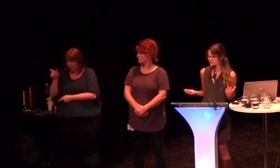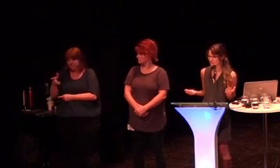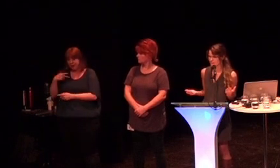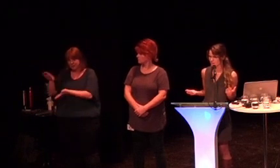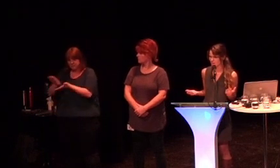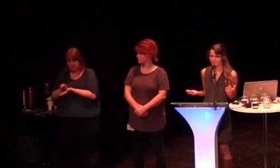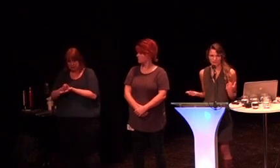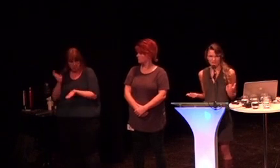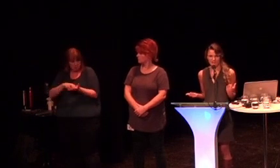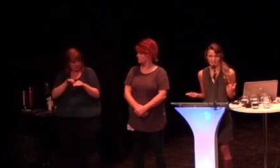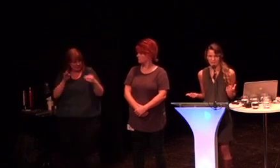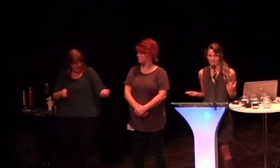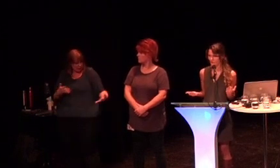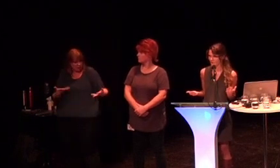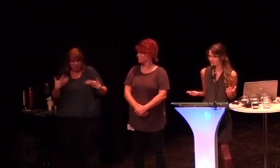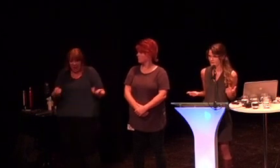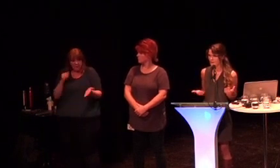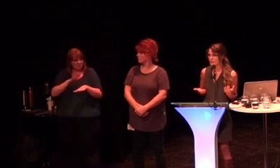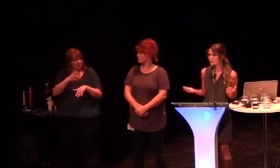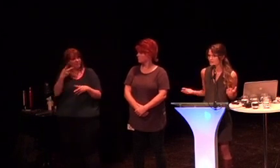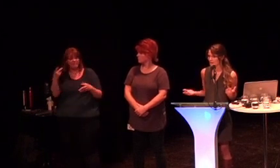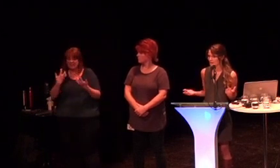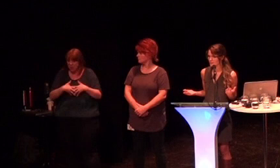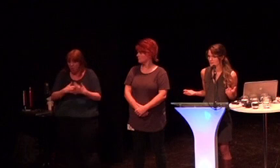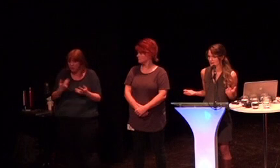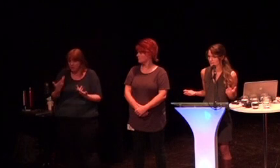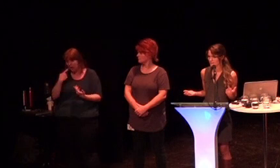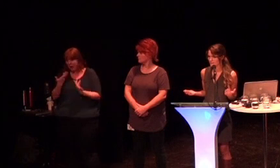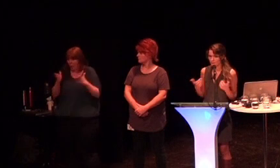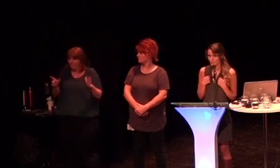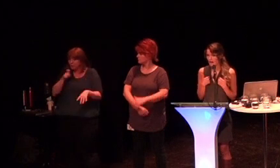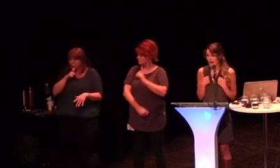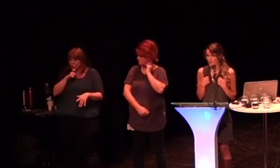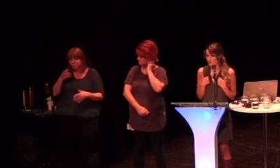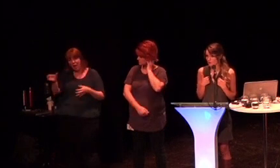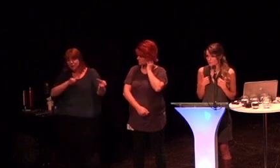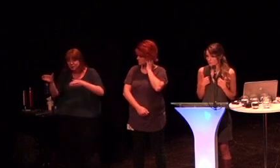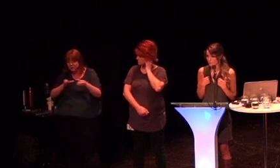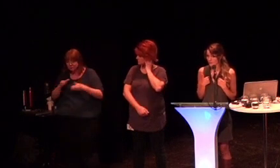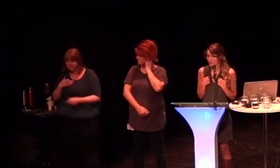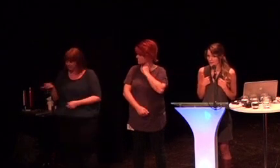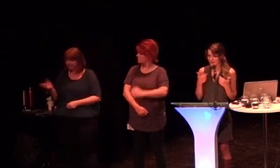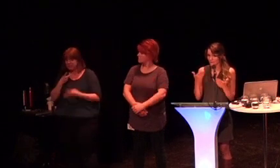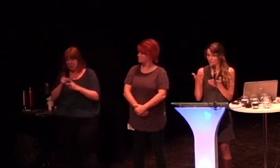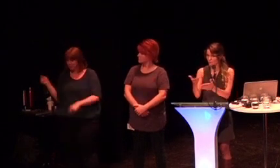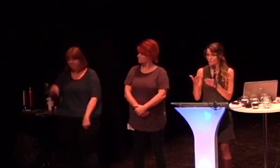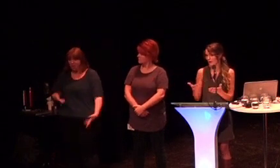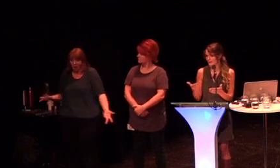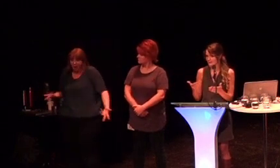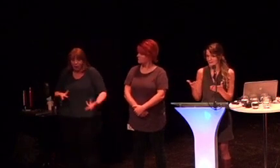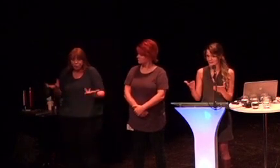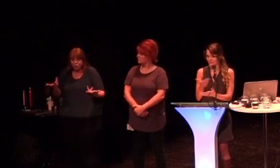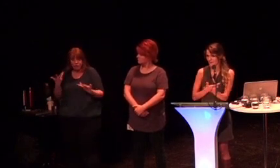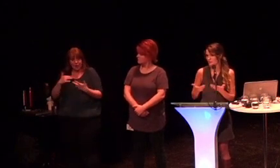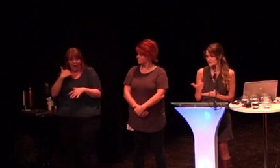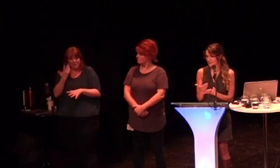we booked this stage anyway, I've got the tech anyway, I've got the lights, who else can I open this platform to? I've got an interpreter on board that I'm paying, therefore all the behind